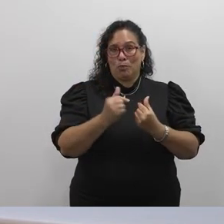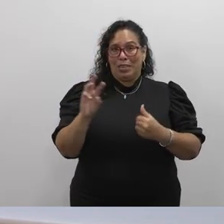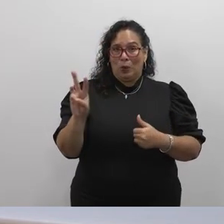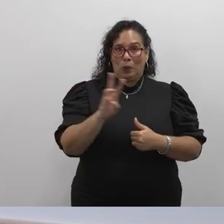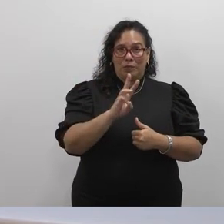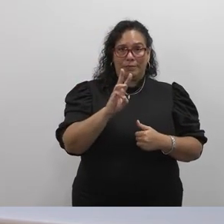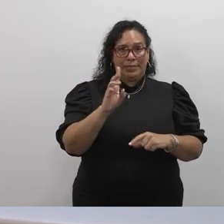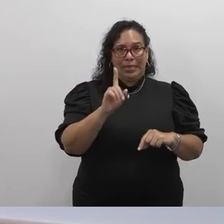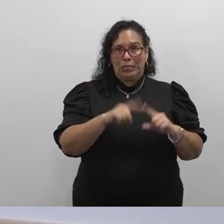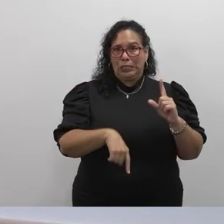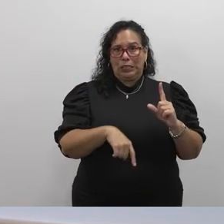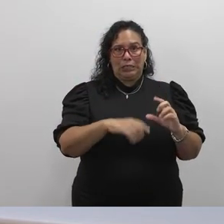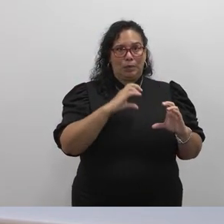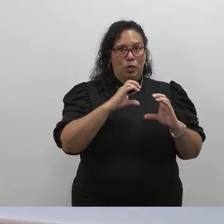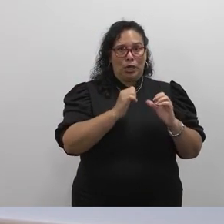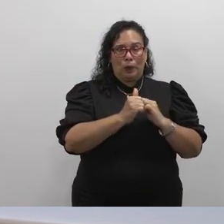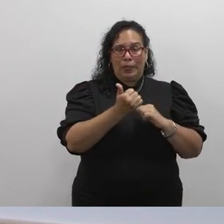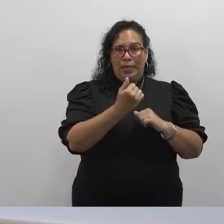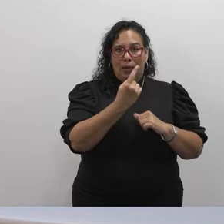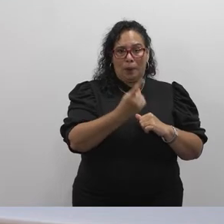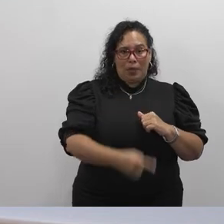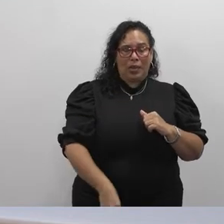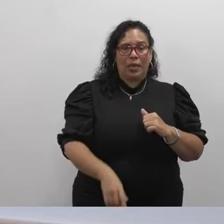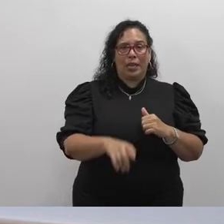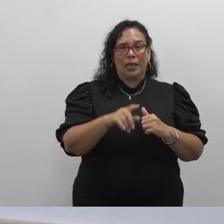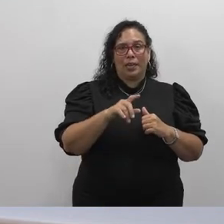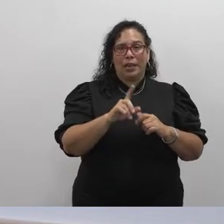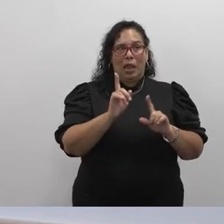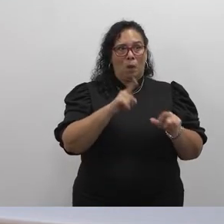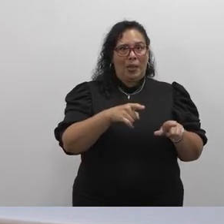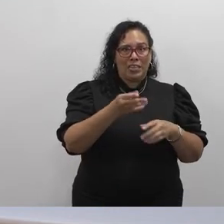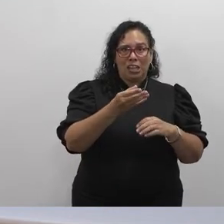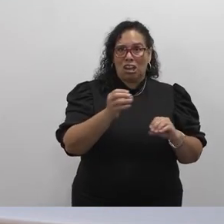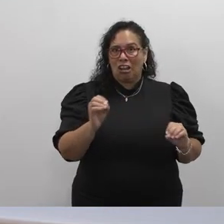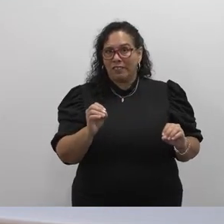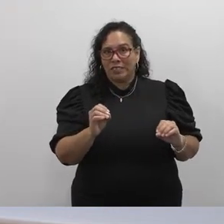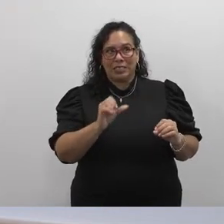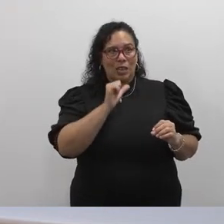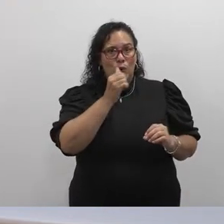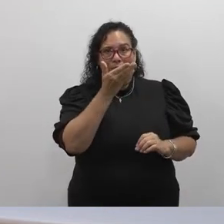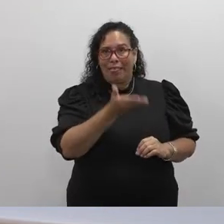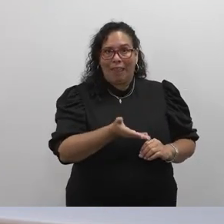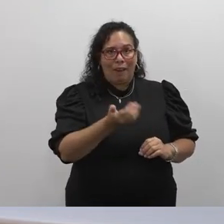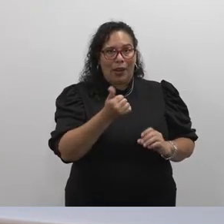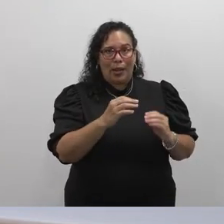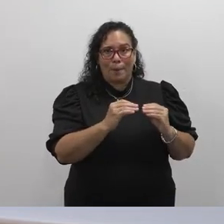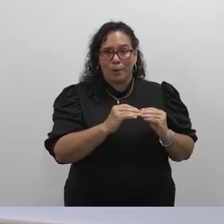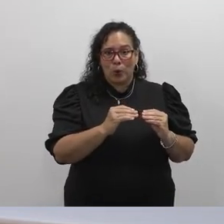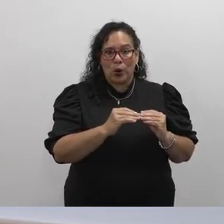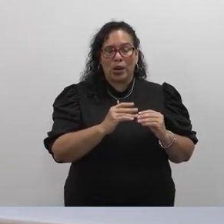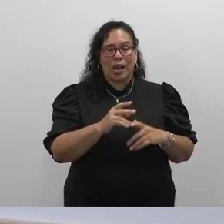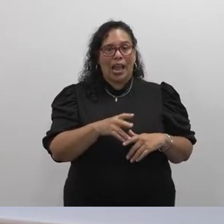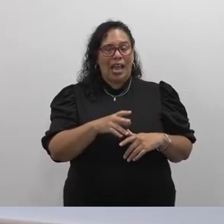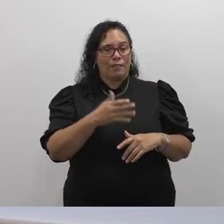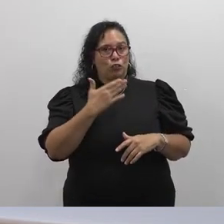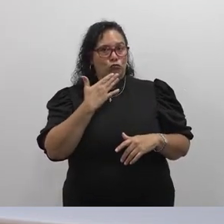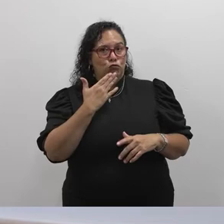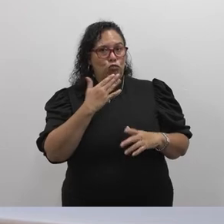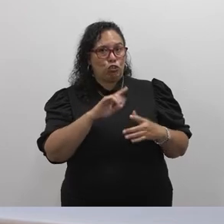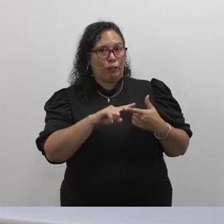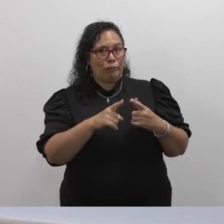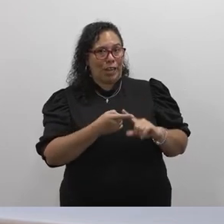get in touch with anybody, and I kind of went to where the offices were. The offices weren't there anymore. I actually had a very good friend